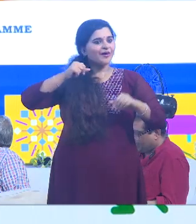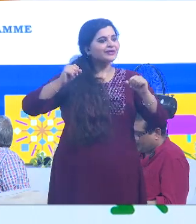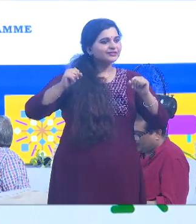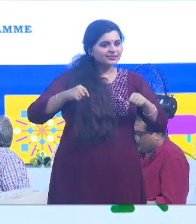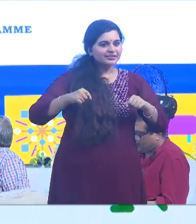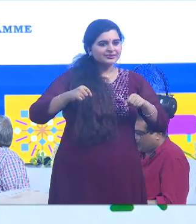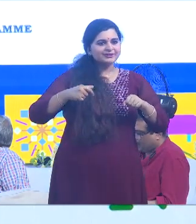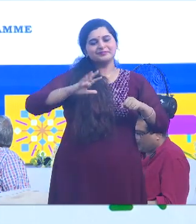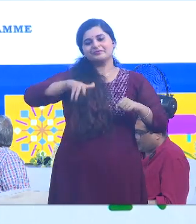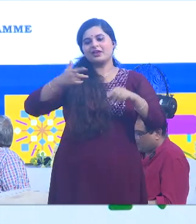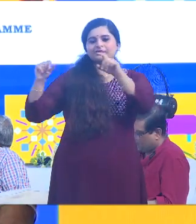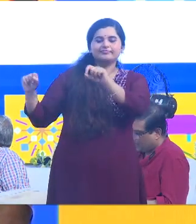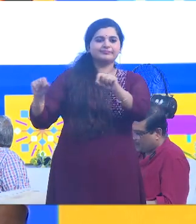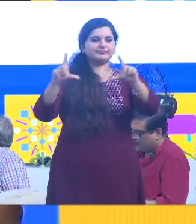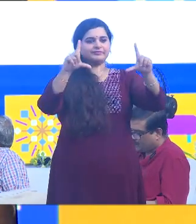justifiably. Next slide.